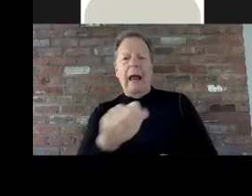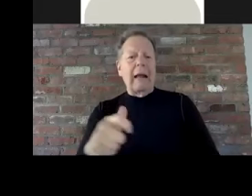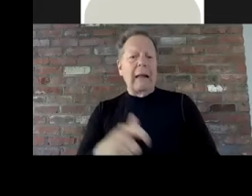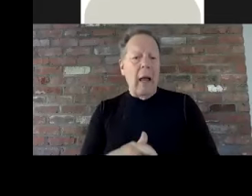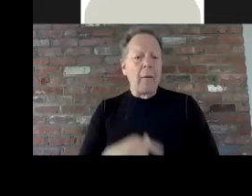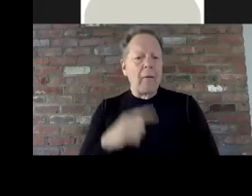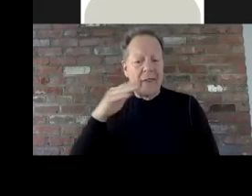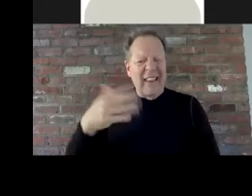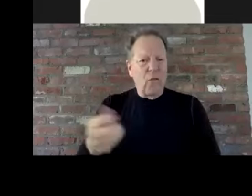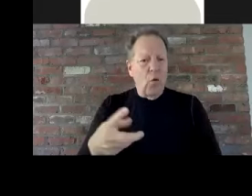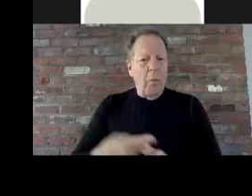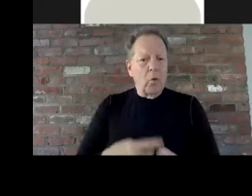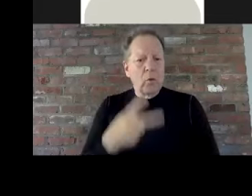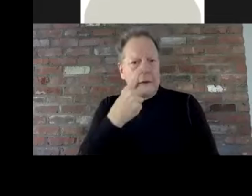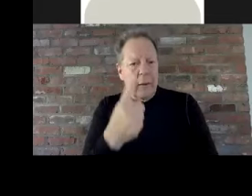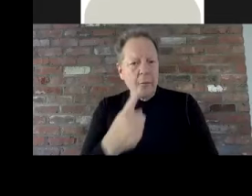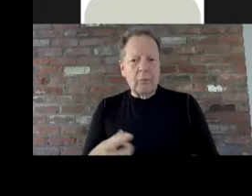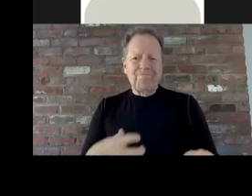the coming months.